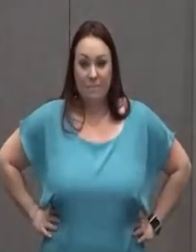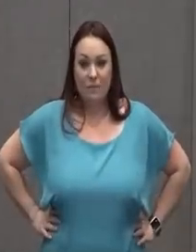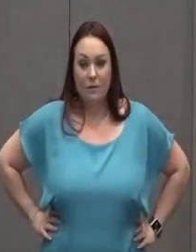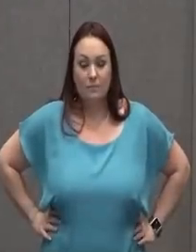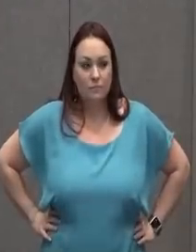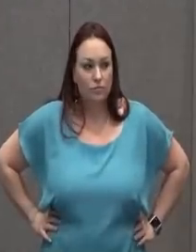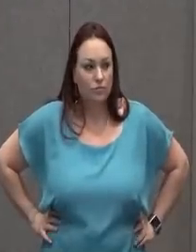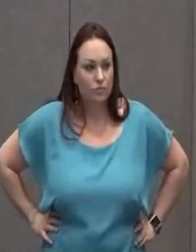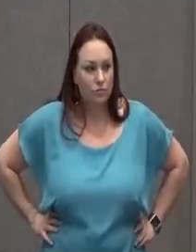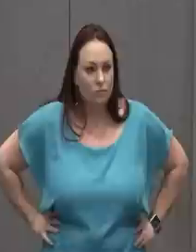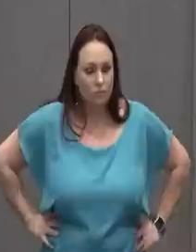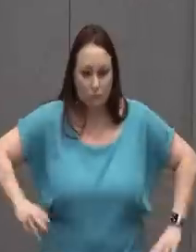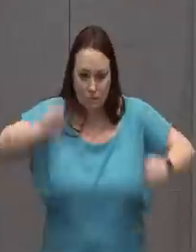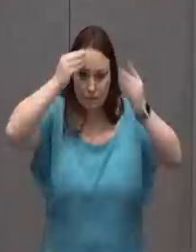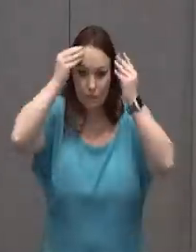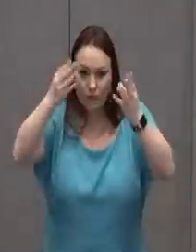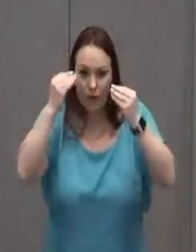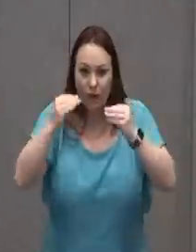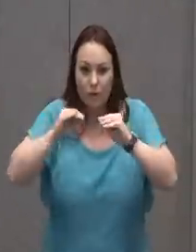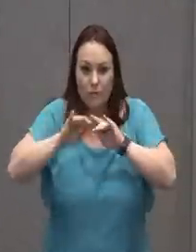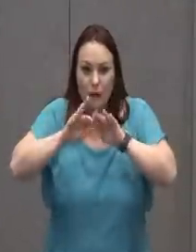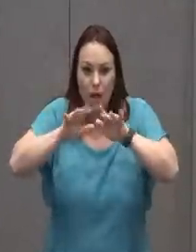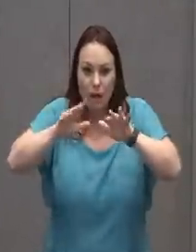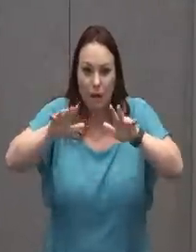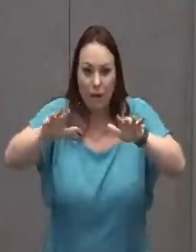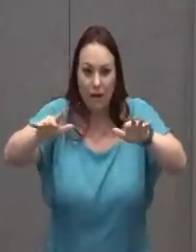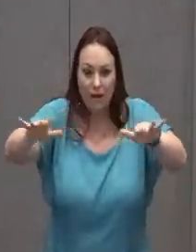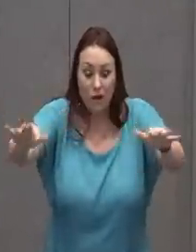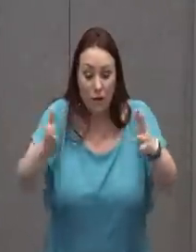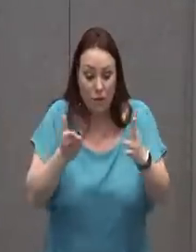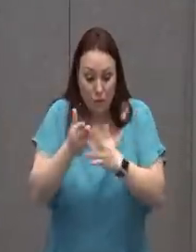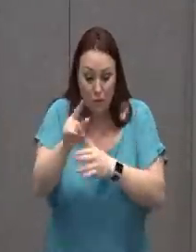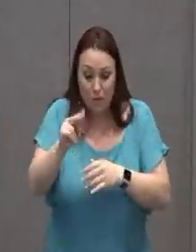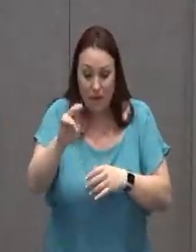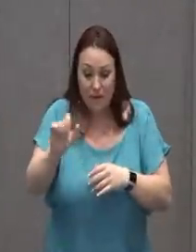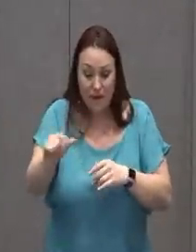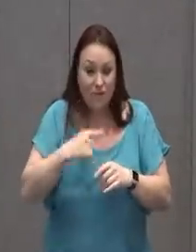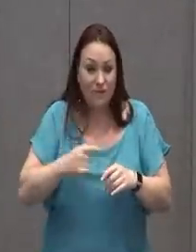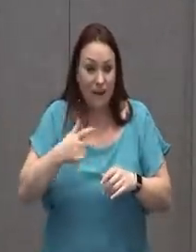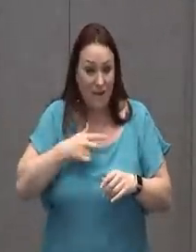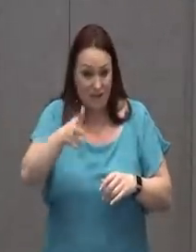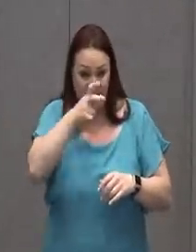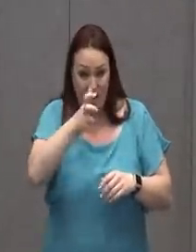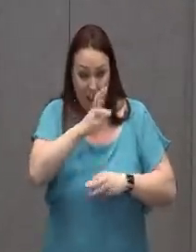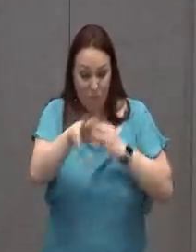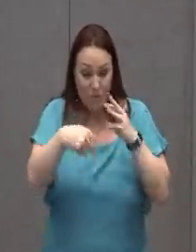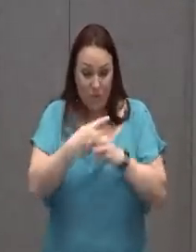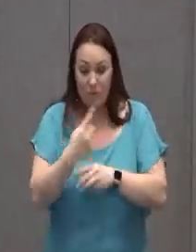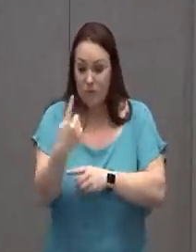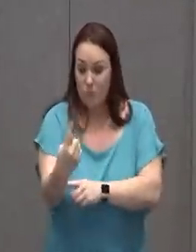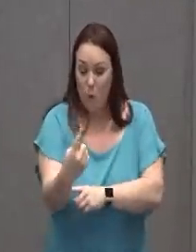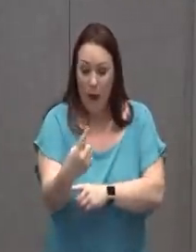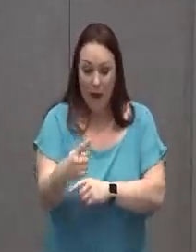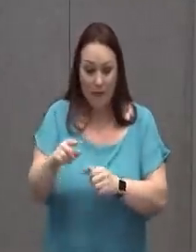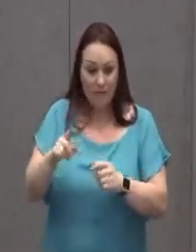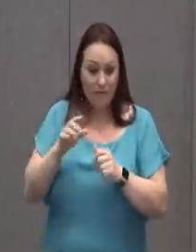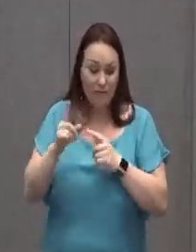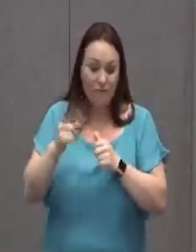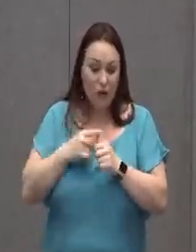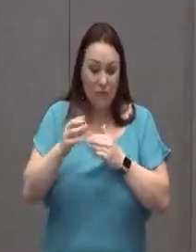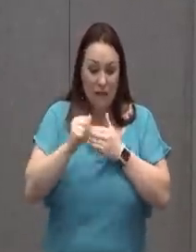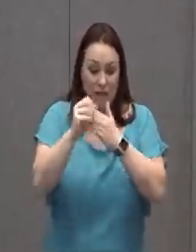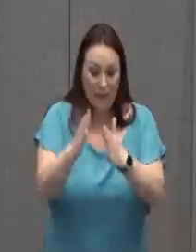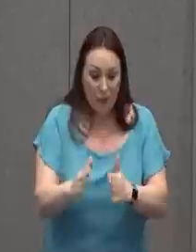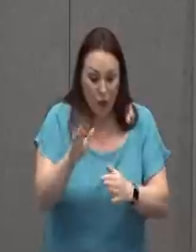The news traveled swiftly through the tunnels of the ant world. A scout had returned with a remarkable discovery,